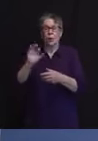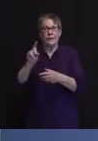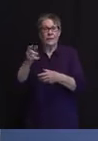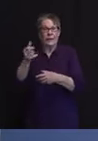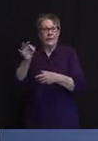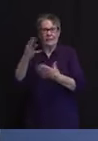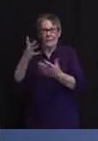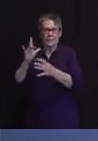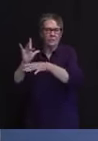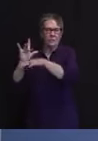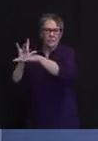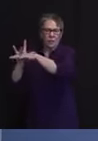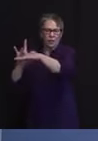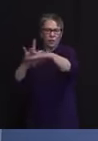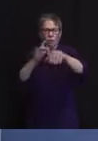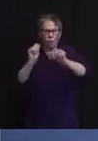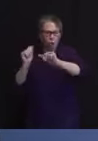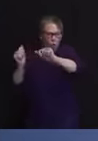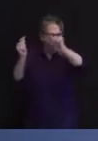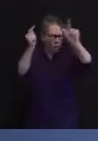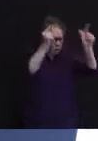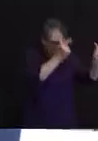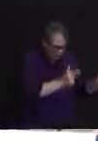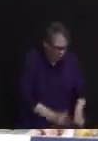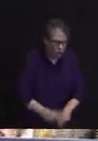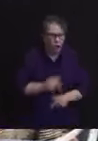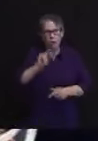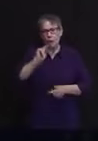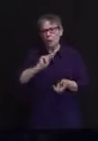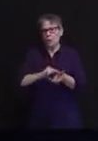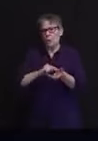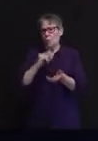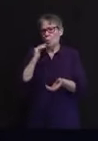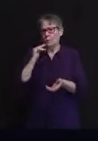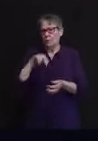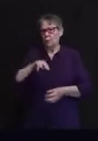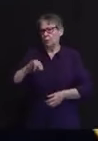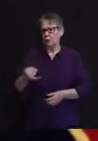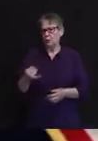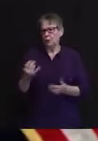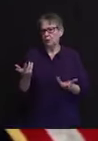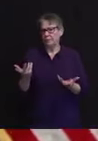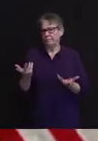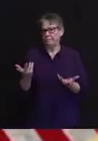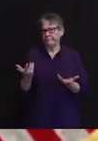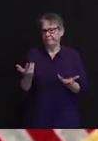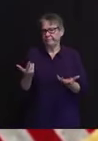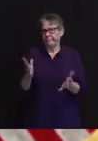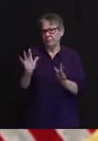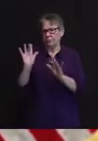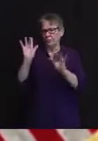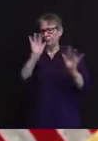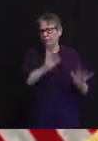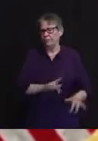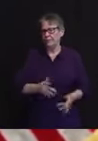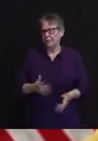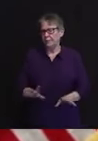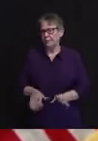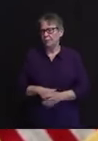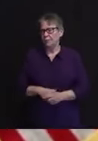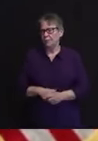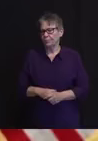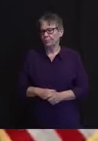one I think that we haven't hit, is whether or not you can get a similar, how many have tested positive, how many are quarantining